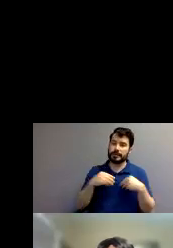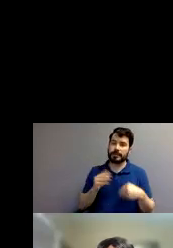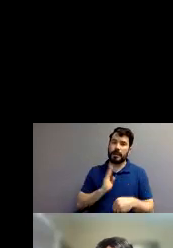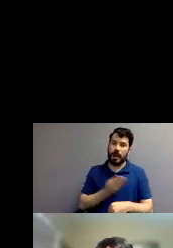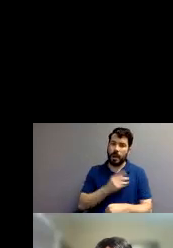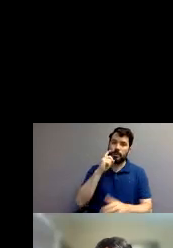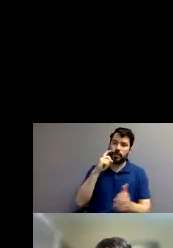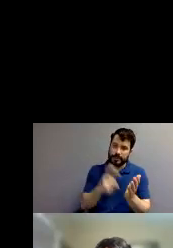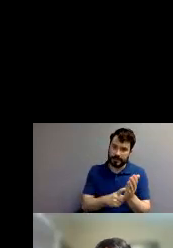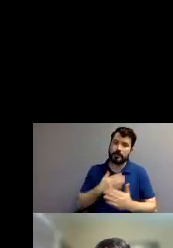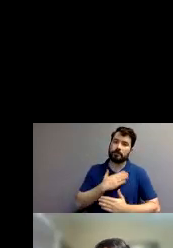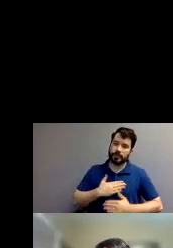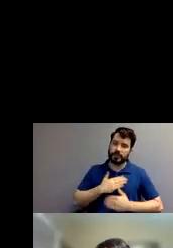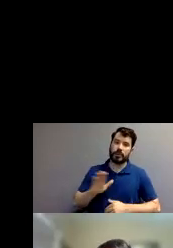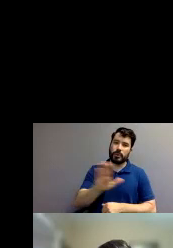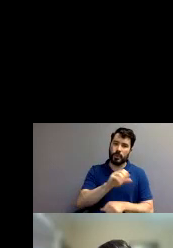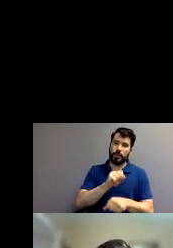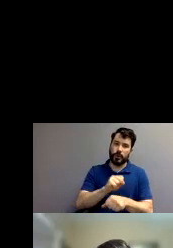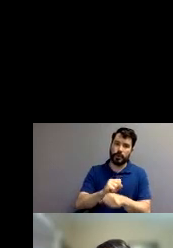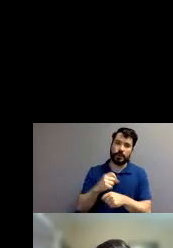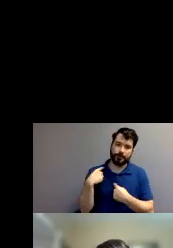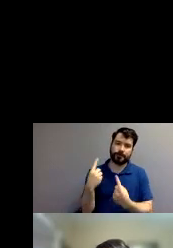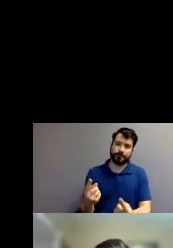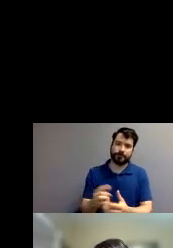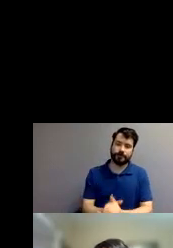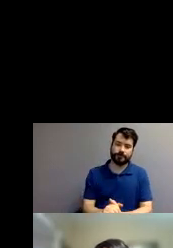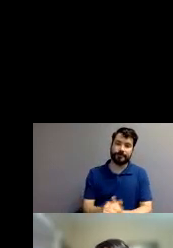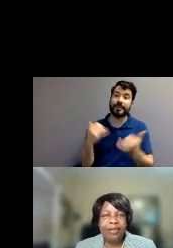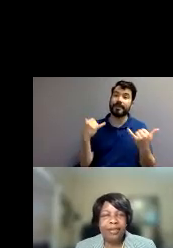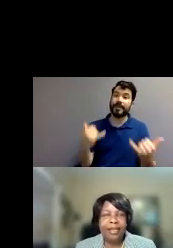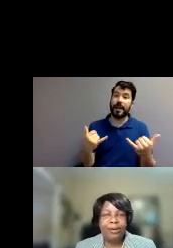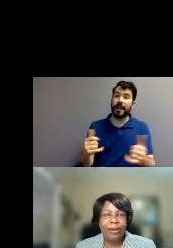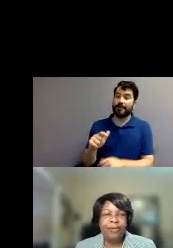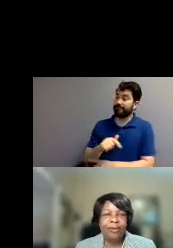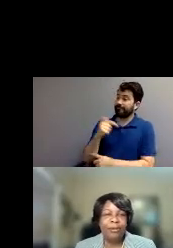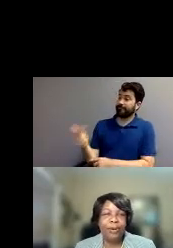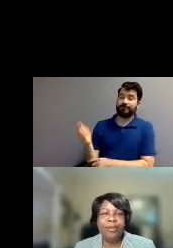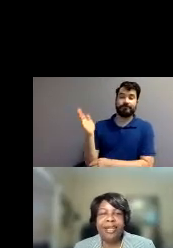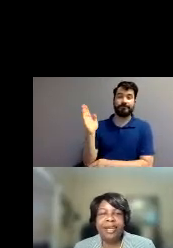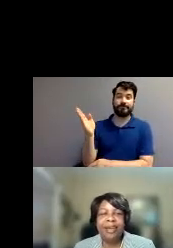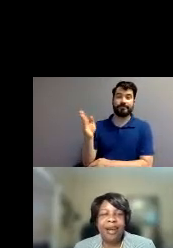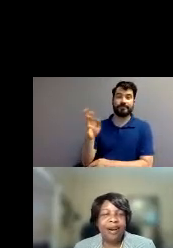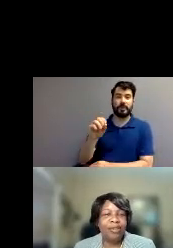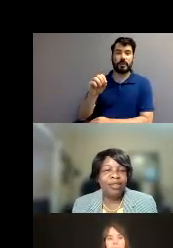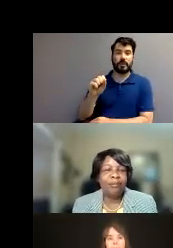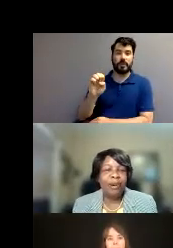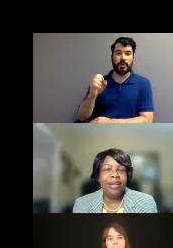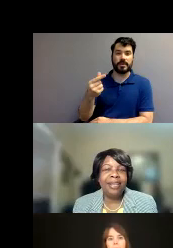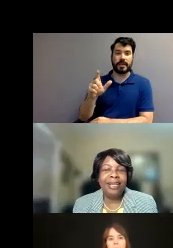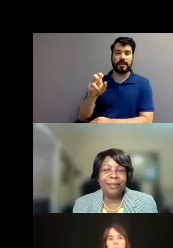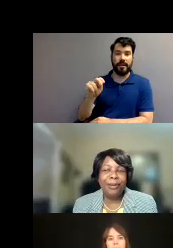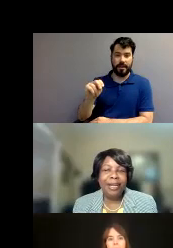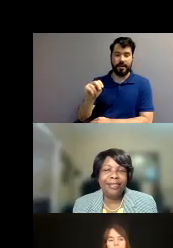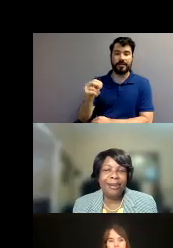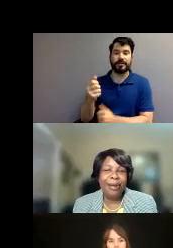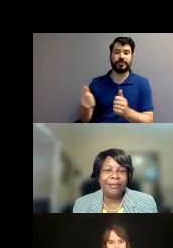the work that you've done. Now I'll turn the next presentation over to Rose Glenn, our Chief Marketing